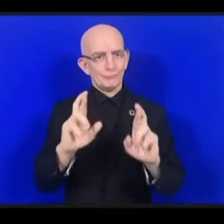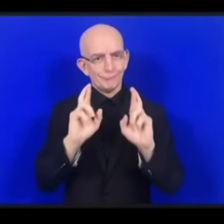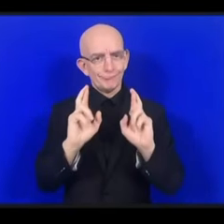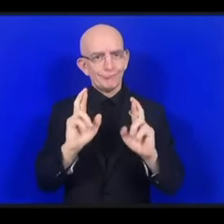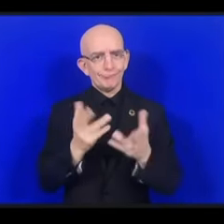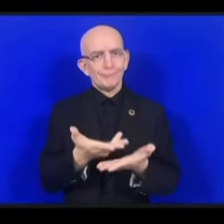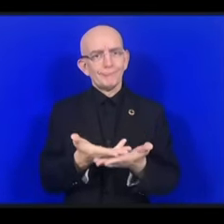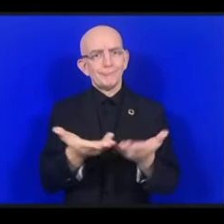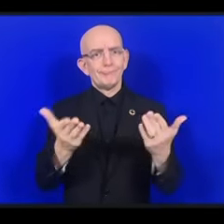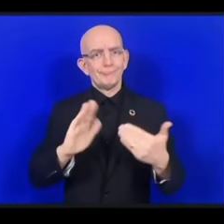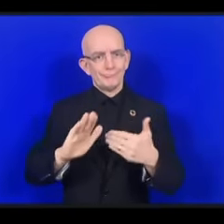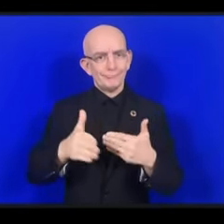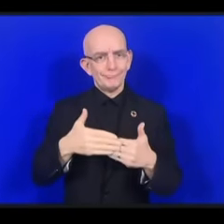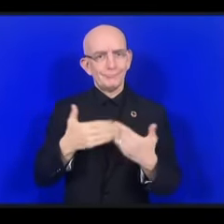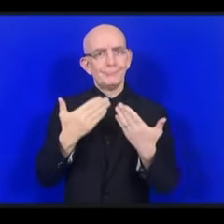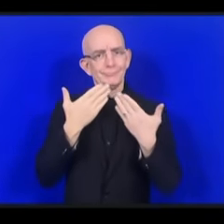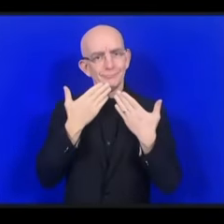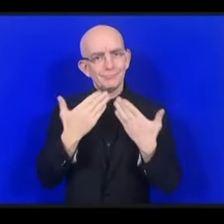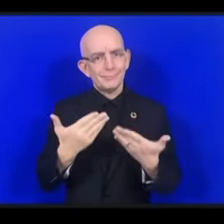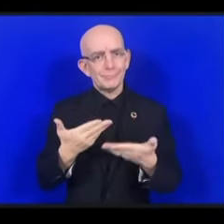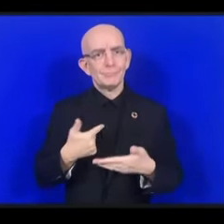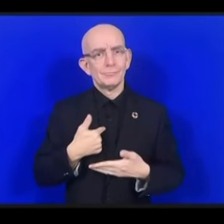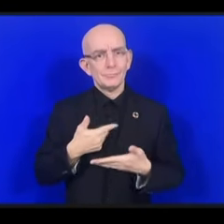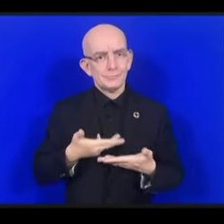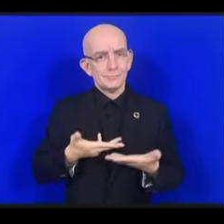prestigious conference hosted by the United Nations.